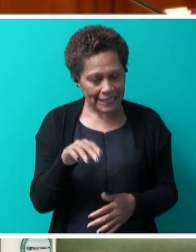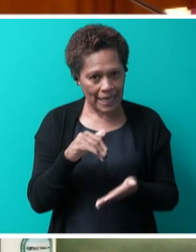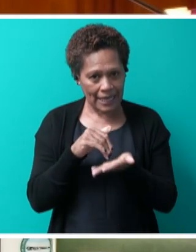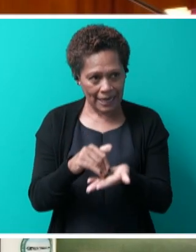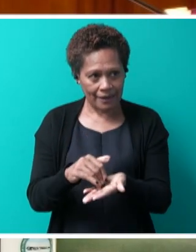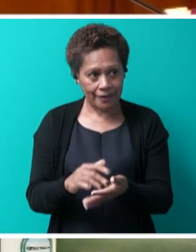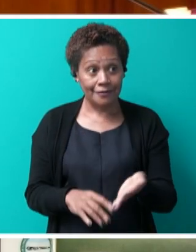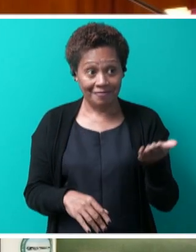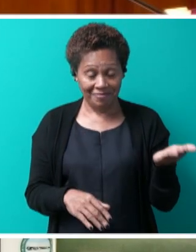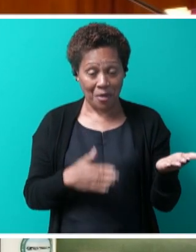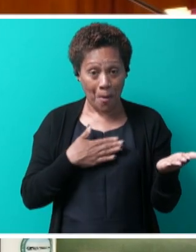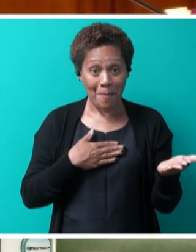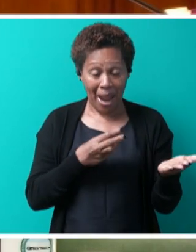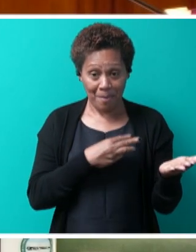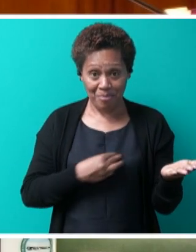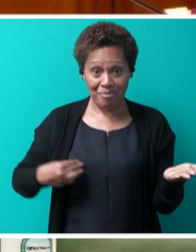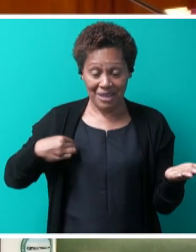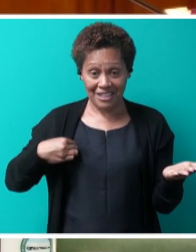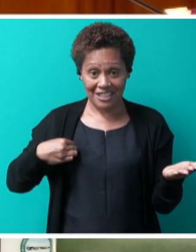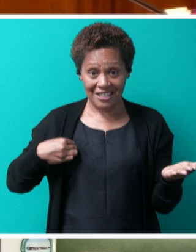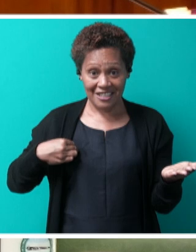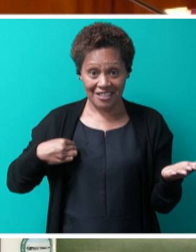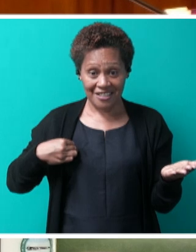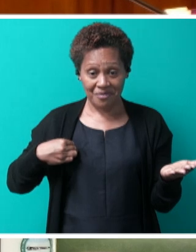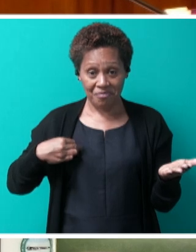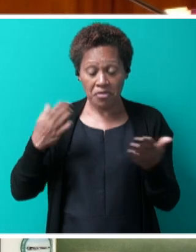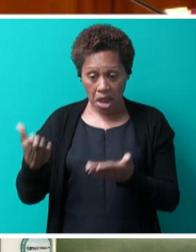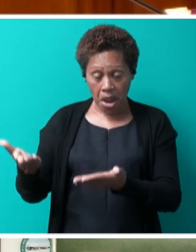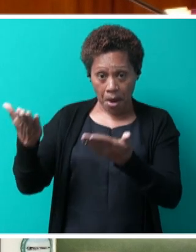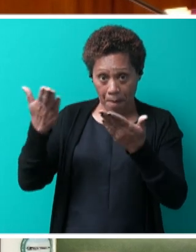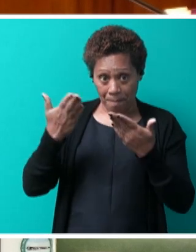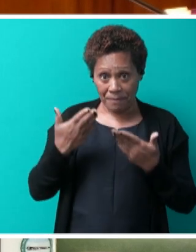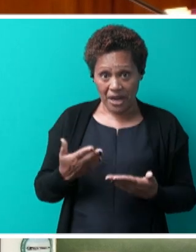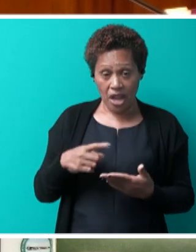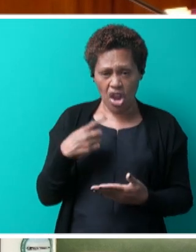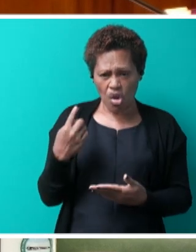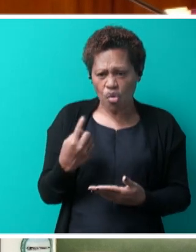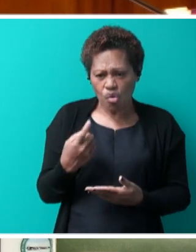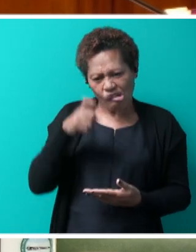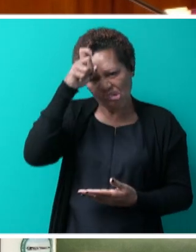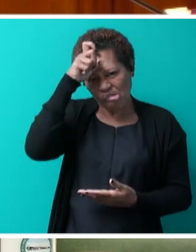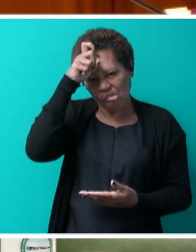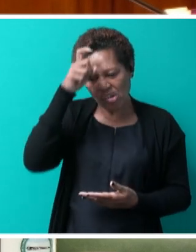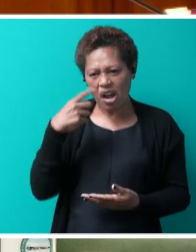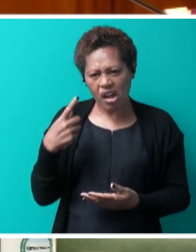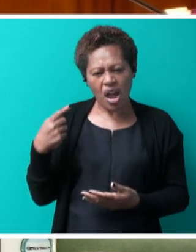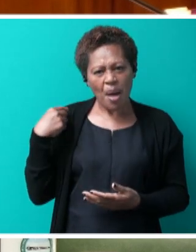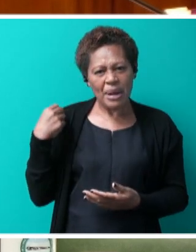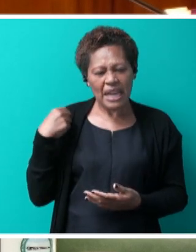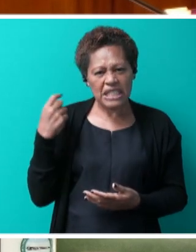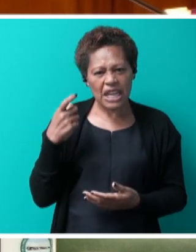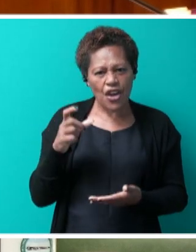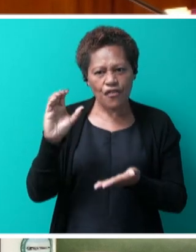kauta sarangaya na justice wir na loma tartu e na buku di kira sangai mera buke e na grant. So wir